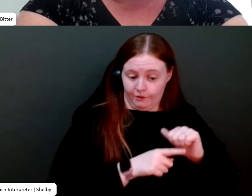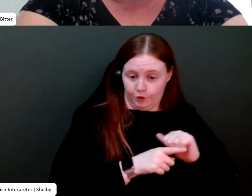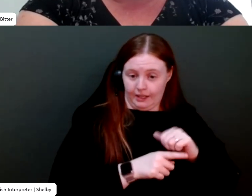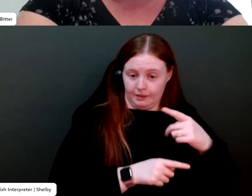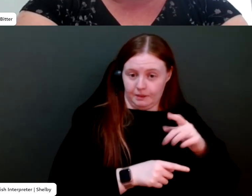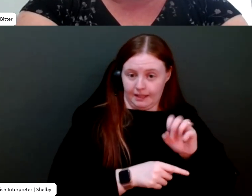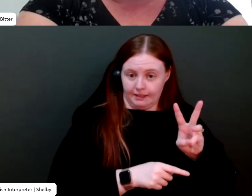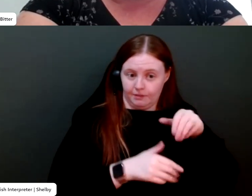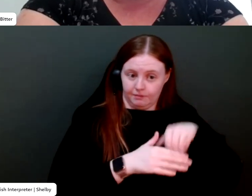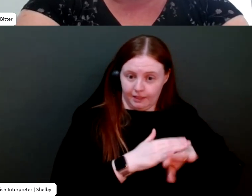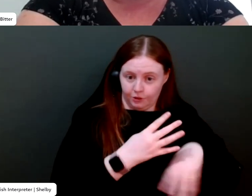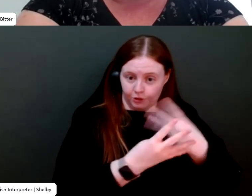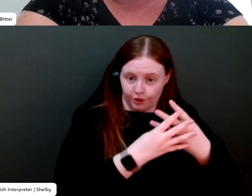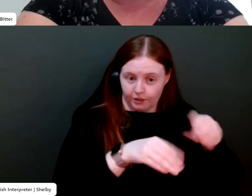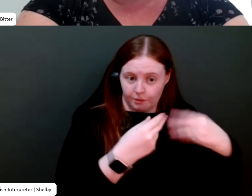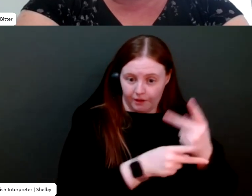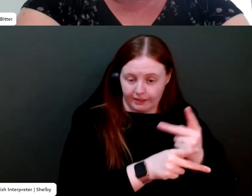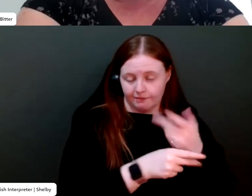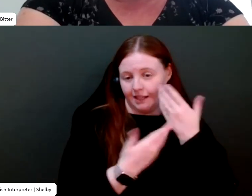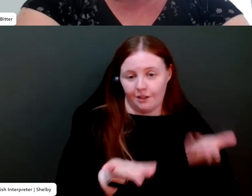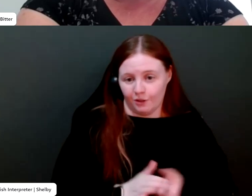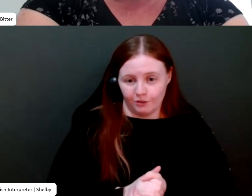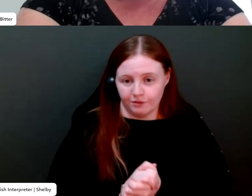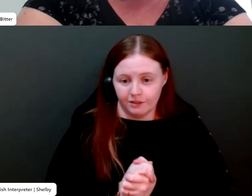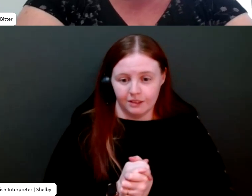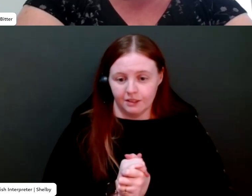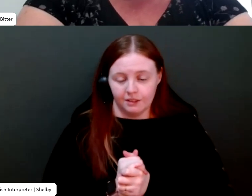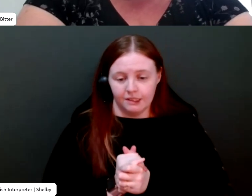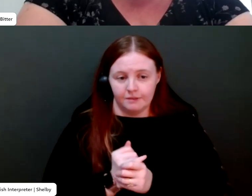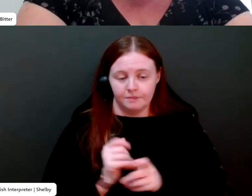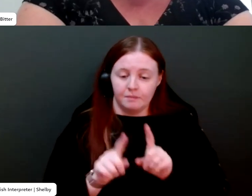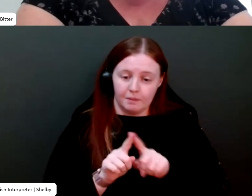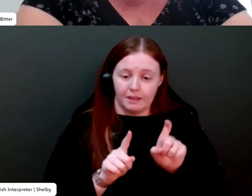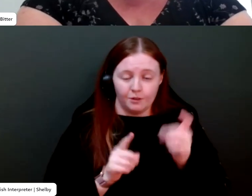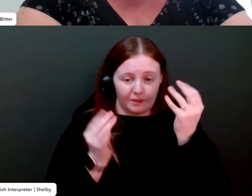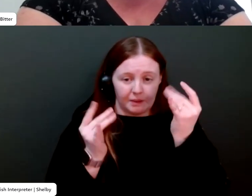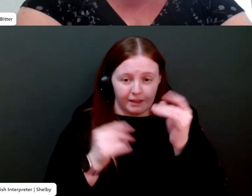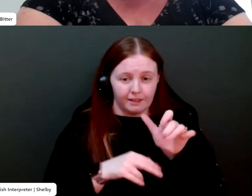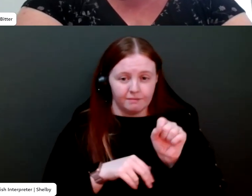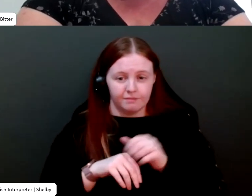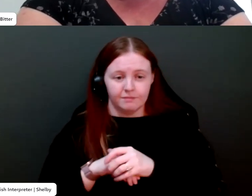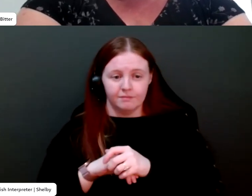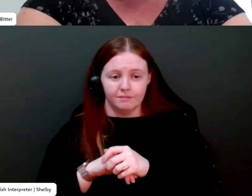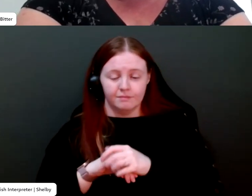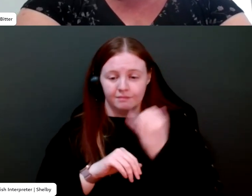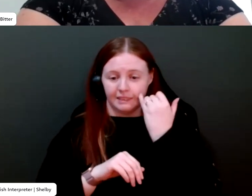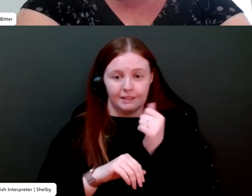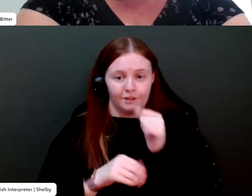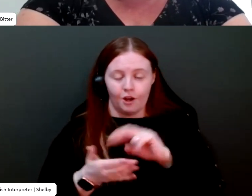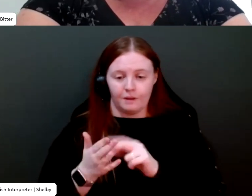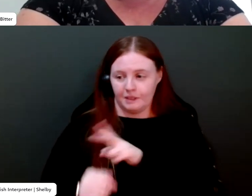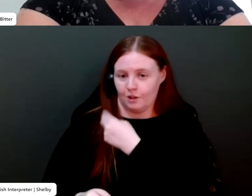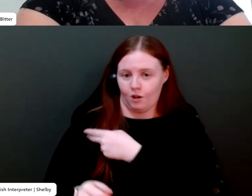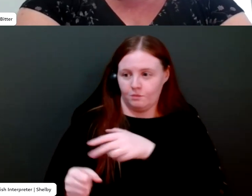provide care in our jails? I don't know. I mean, but it is something they need to be thinking about. Otherwise, you're clogging up the hospitals, right?